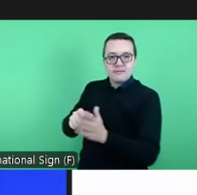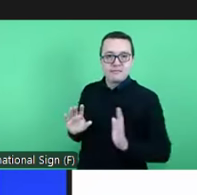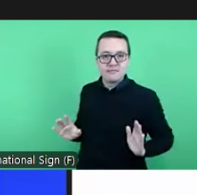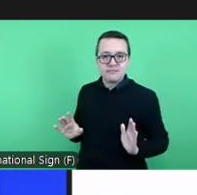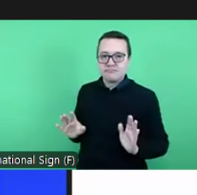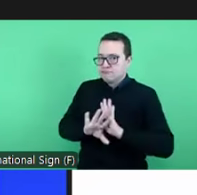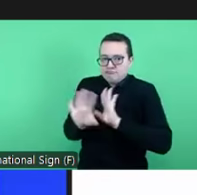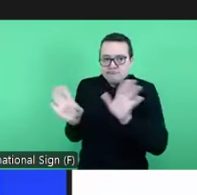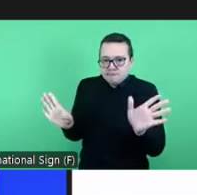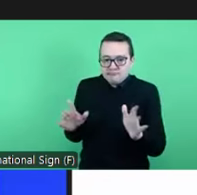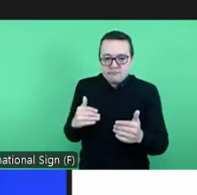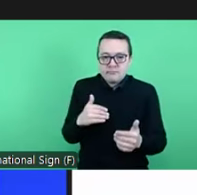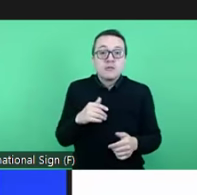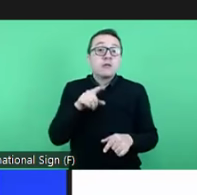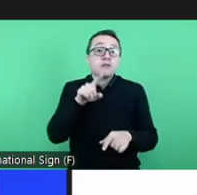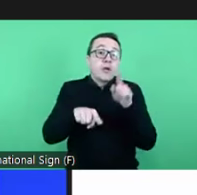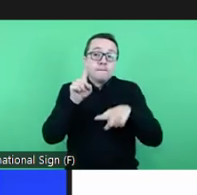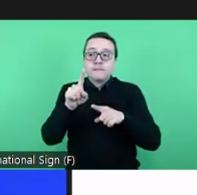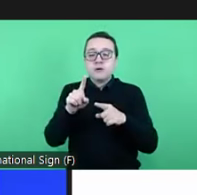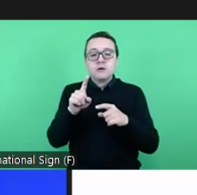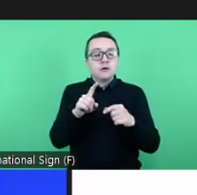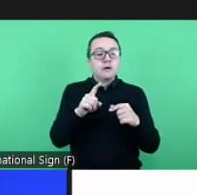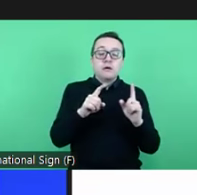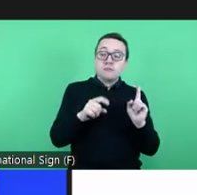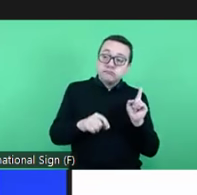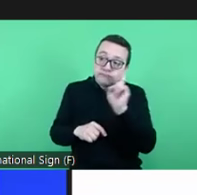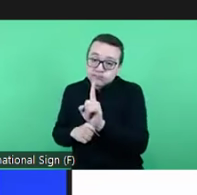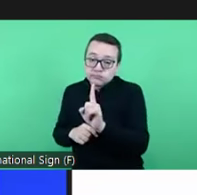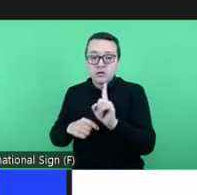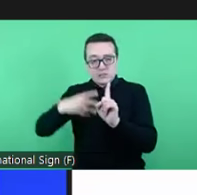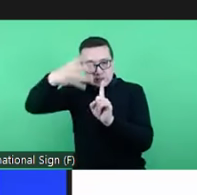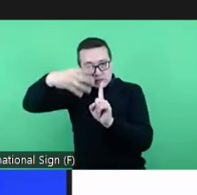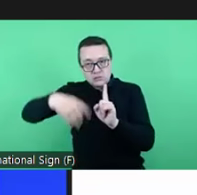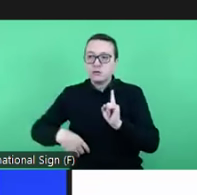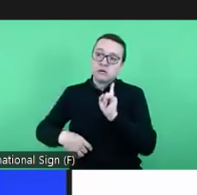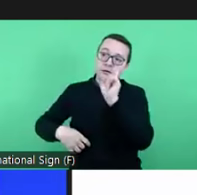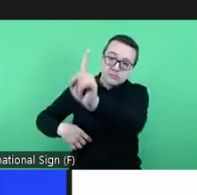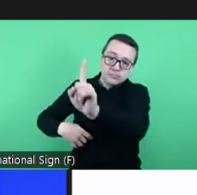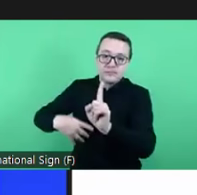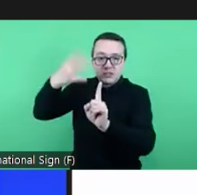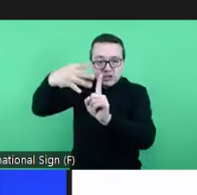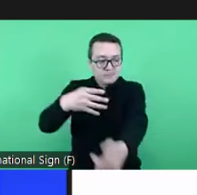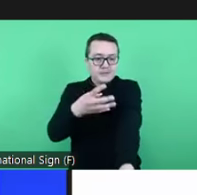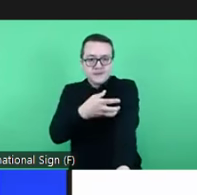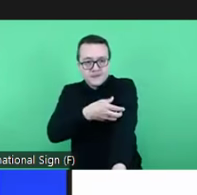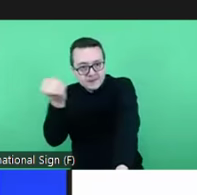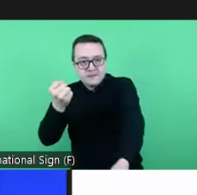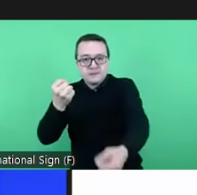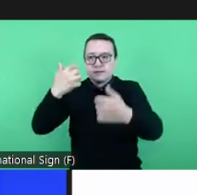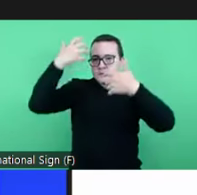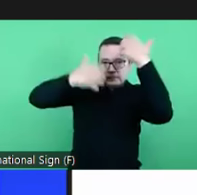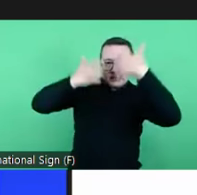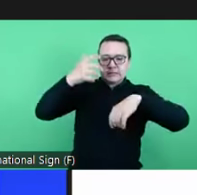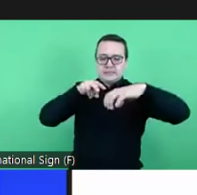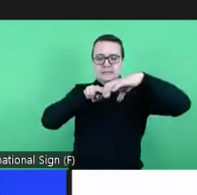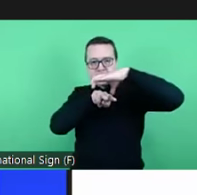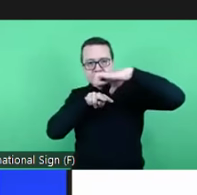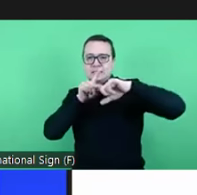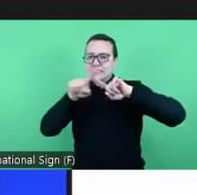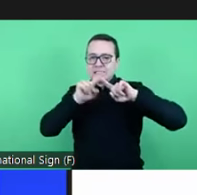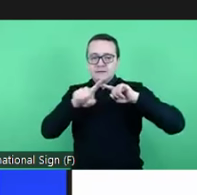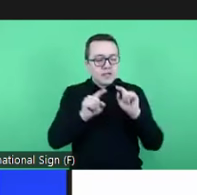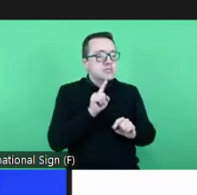Então, você procedures, faz um monte de which are exame, not mas não fecha um reaching diagnóstico. diagnosis. Então, a There gente are está a lot of organizando essas tests, but the ofertas de diagnosis cuidado is